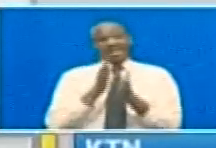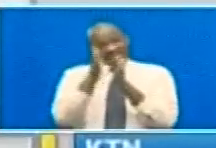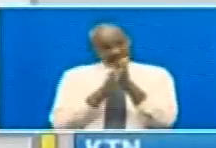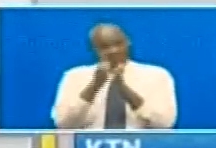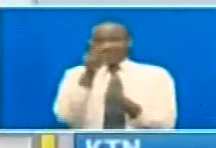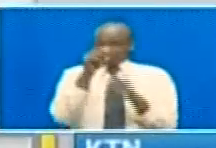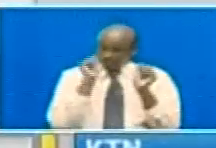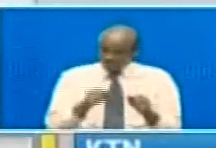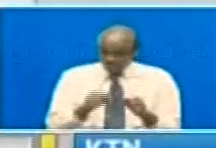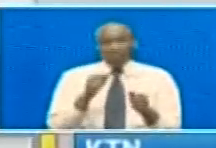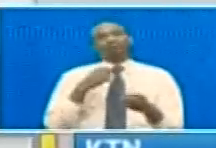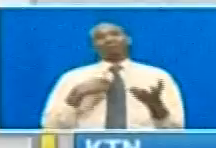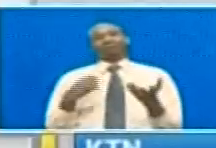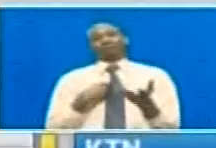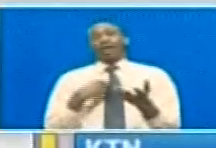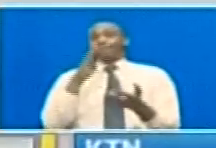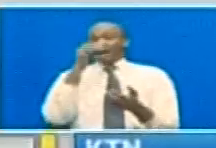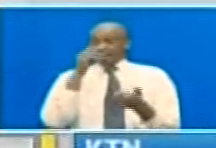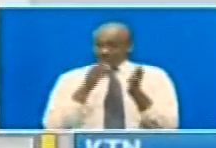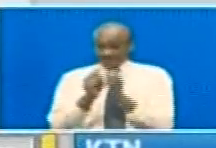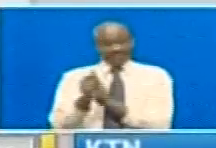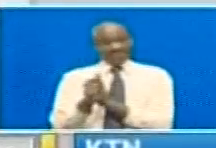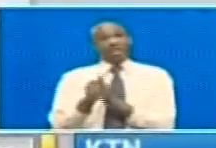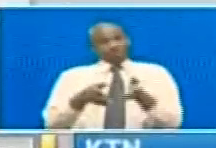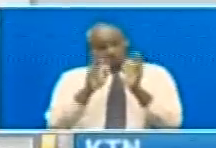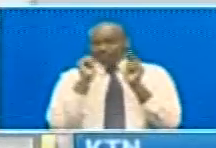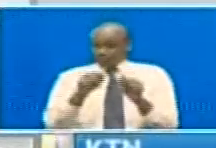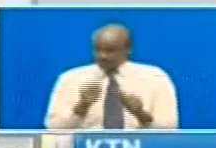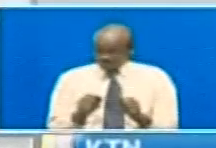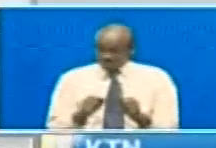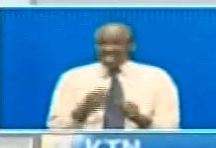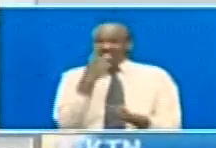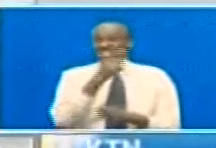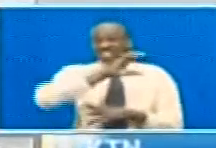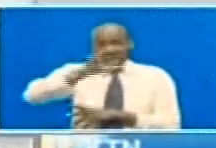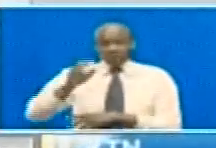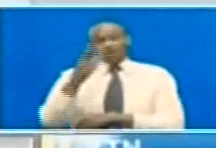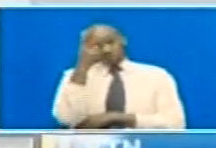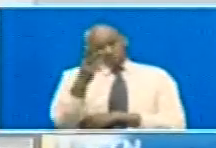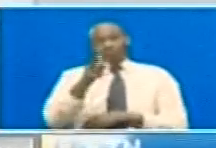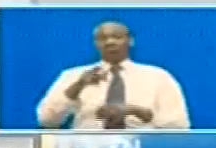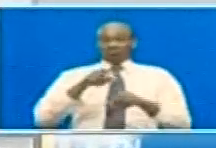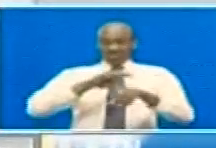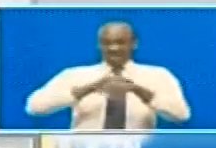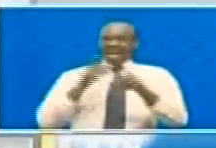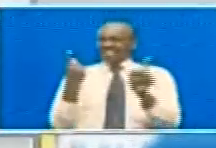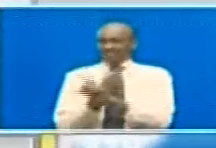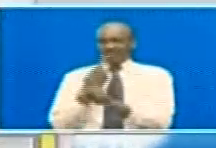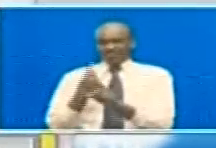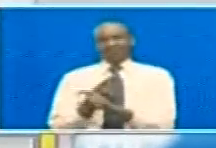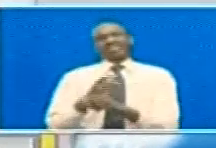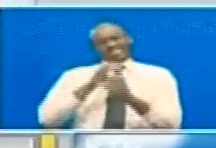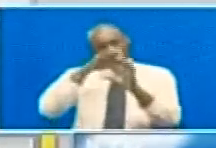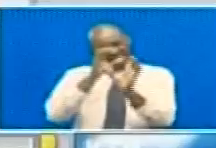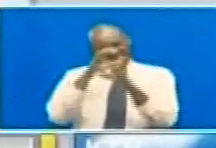project and financed the Nairobi bypass project. On top of this, the state could have kitted each county with two radiotherapy, MRI and CT scan